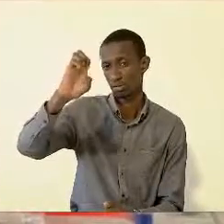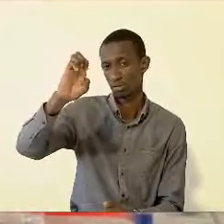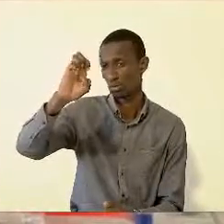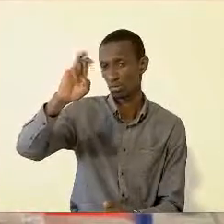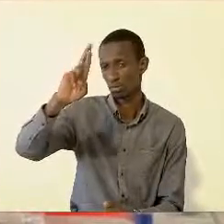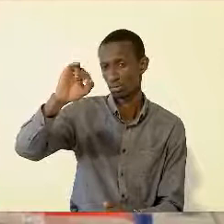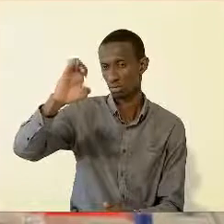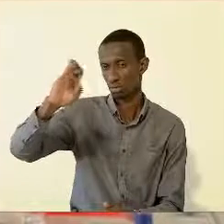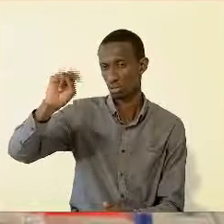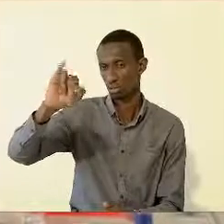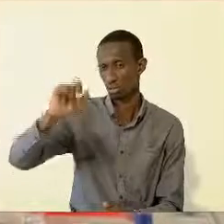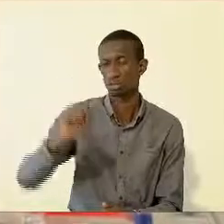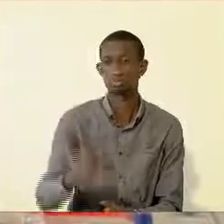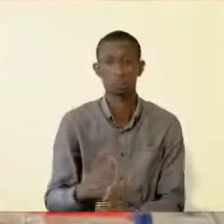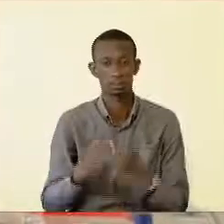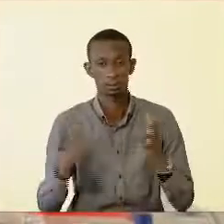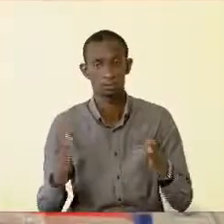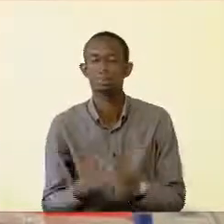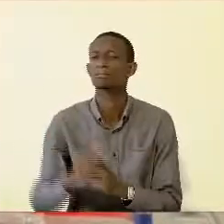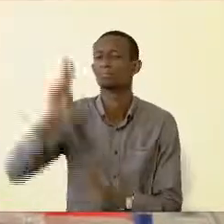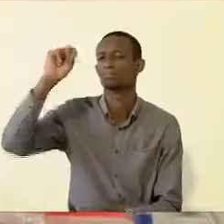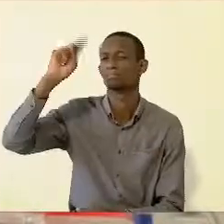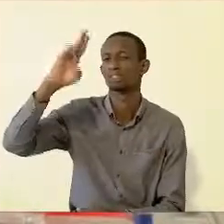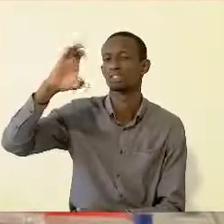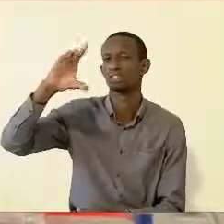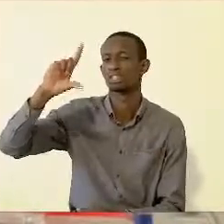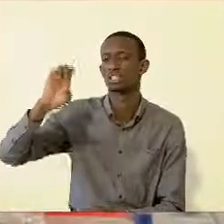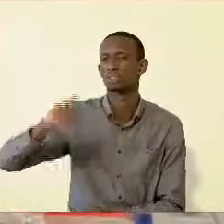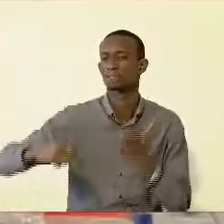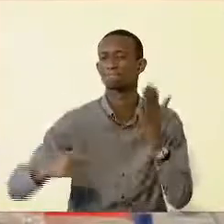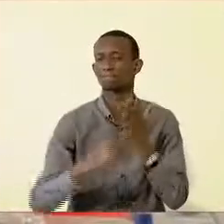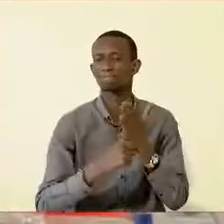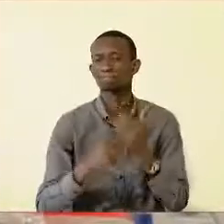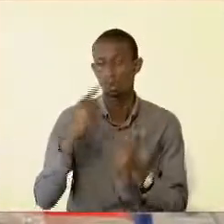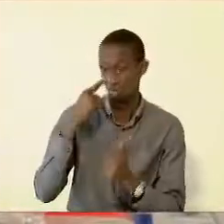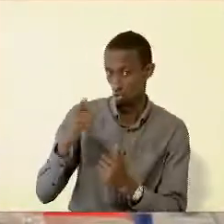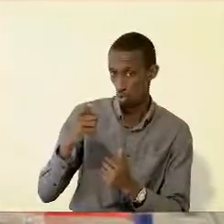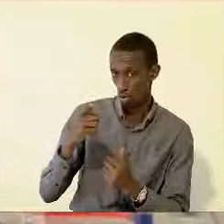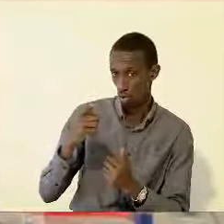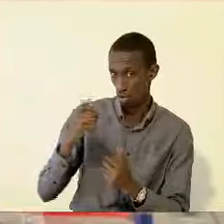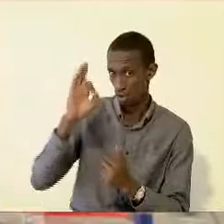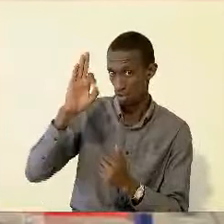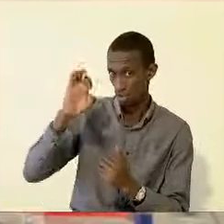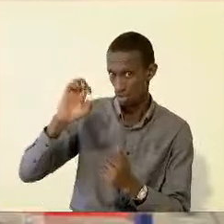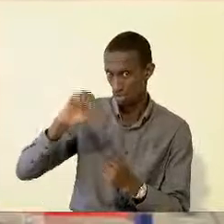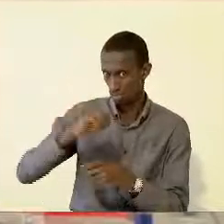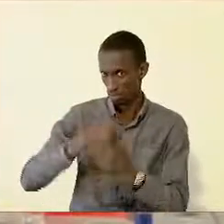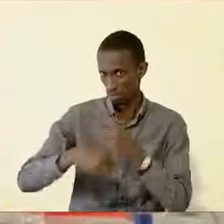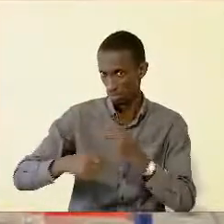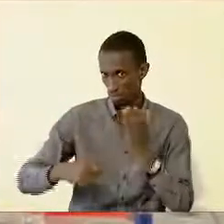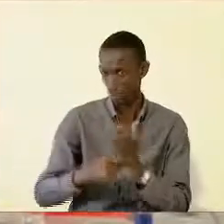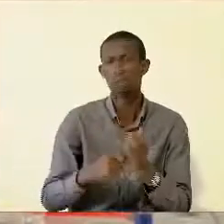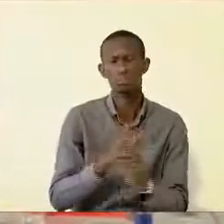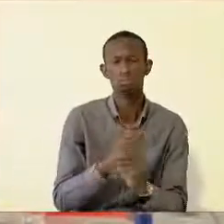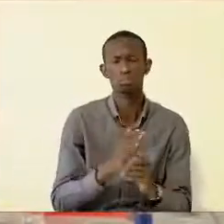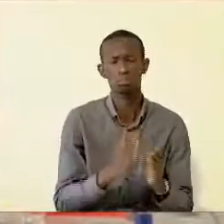charge, and when you combine them, you find that the effective nuclear charge becomes weaker and weaker